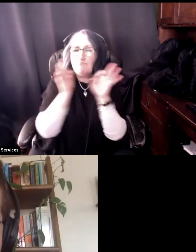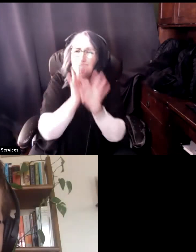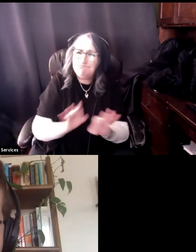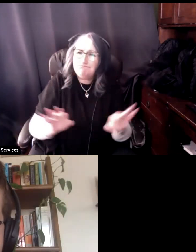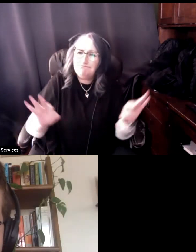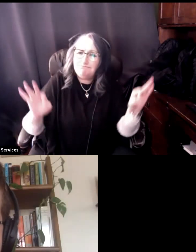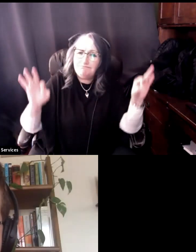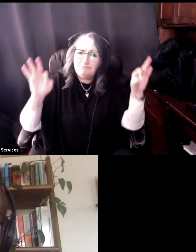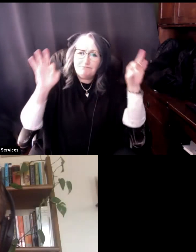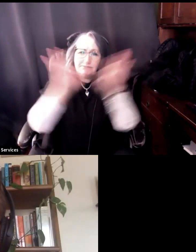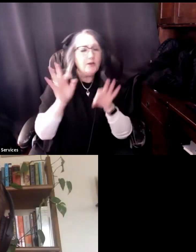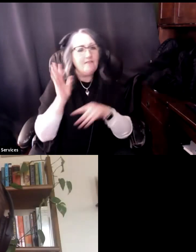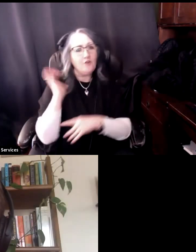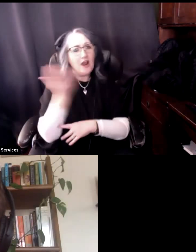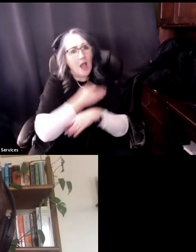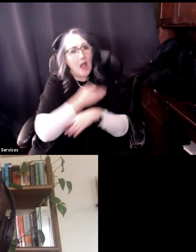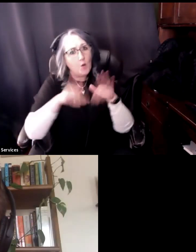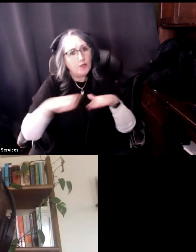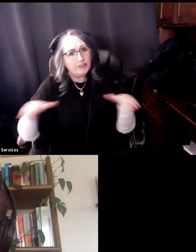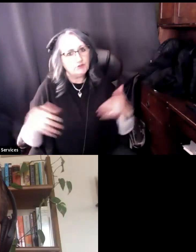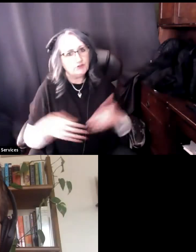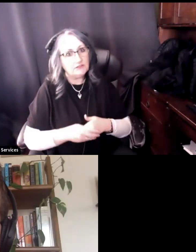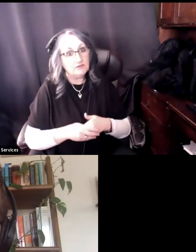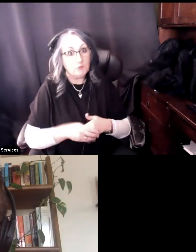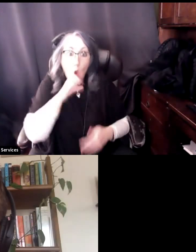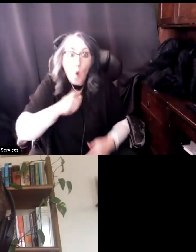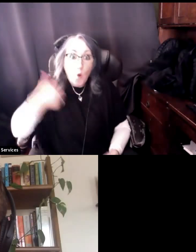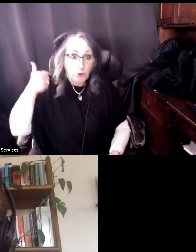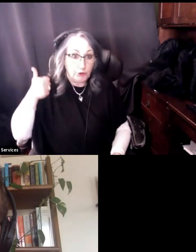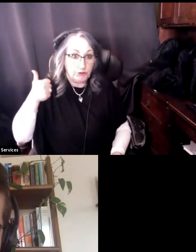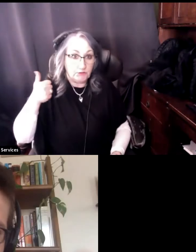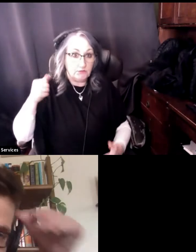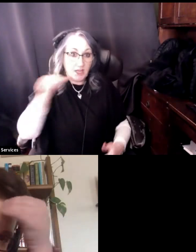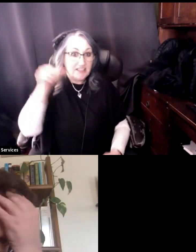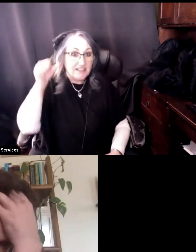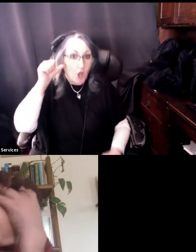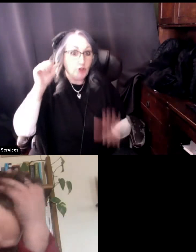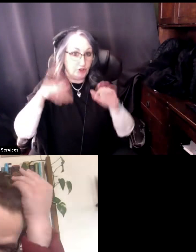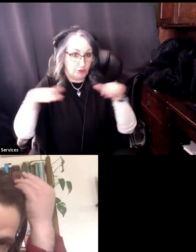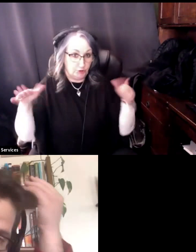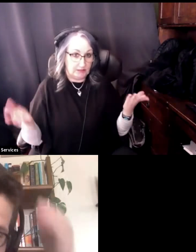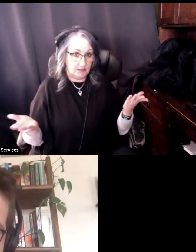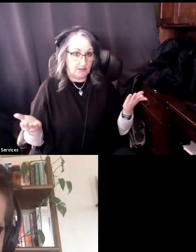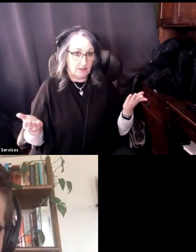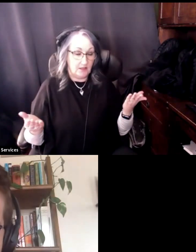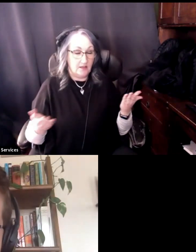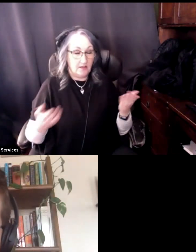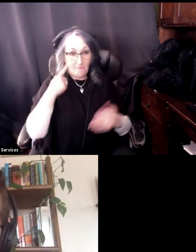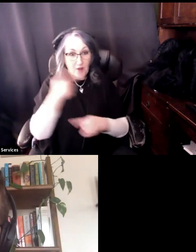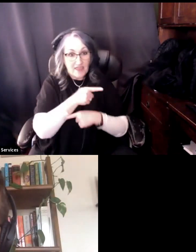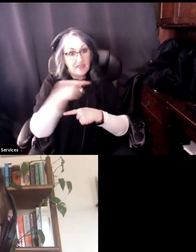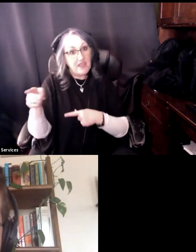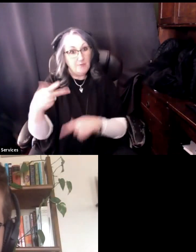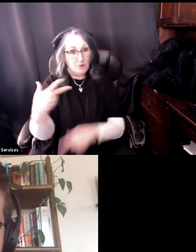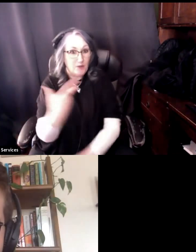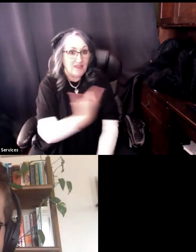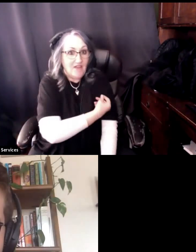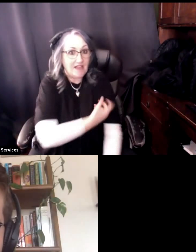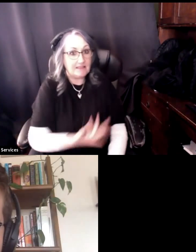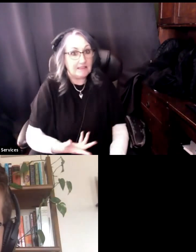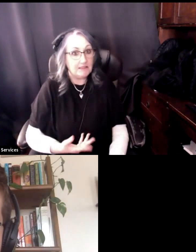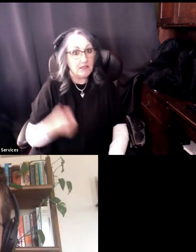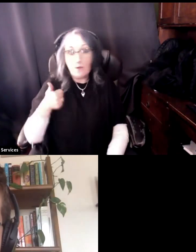our kids, older adult kids, and to be vaccinated, even though they're